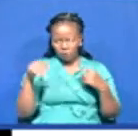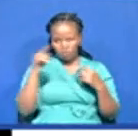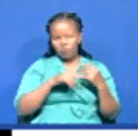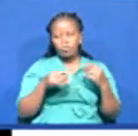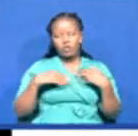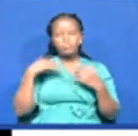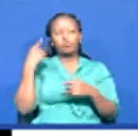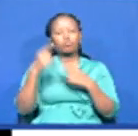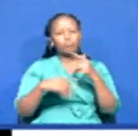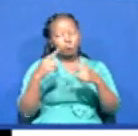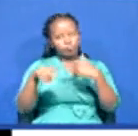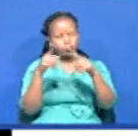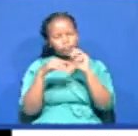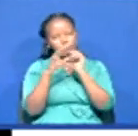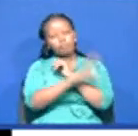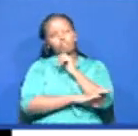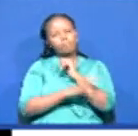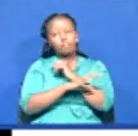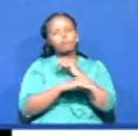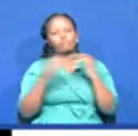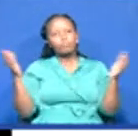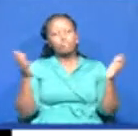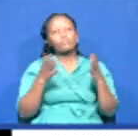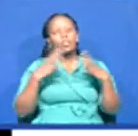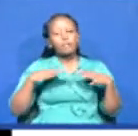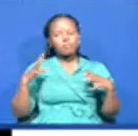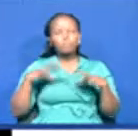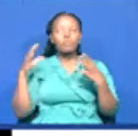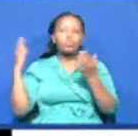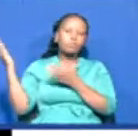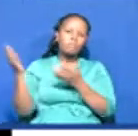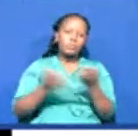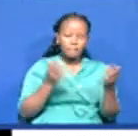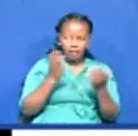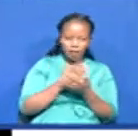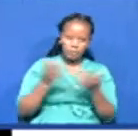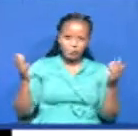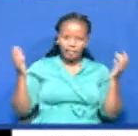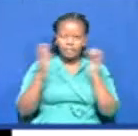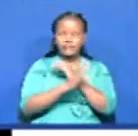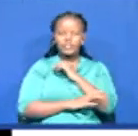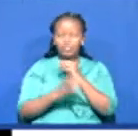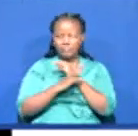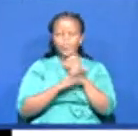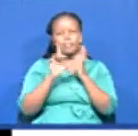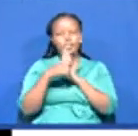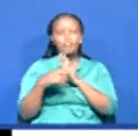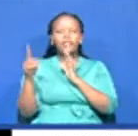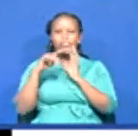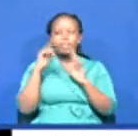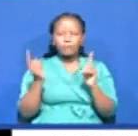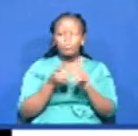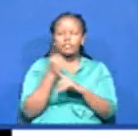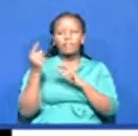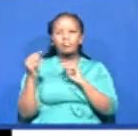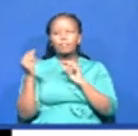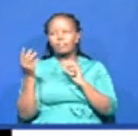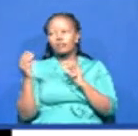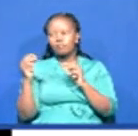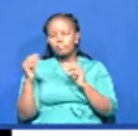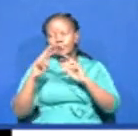where manufacturers or importers would bring in products into the country, and then we start now chasing those products within the country.